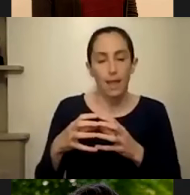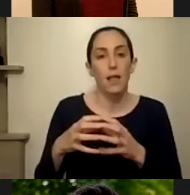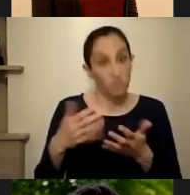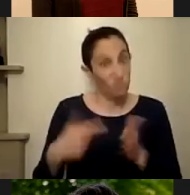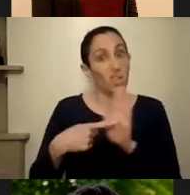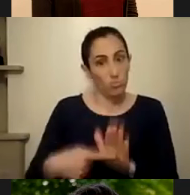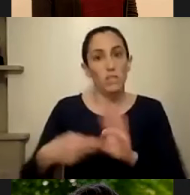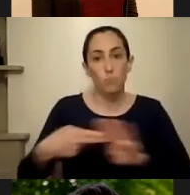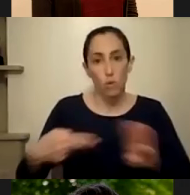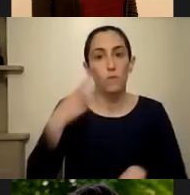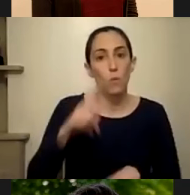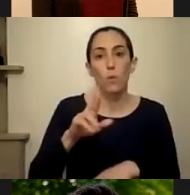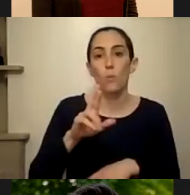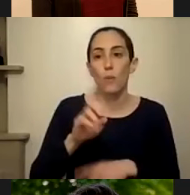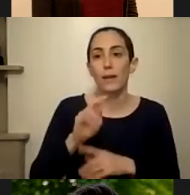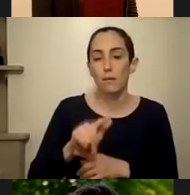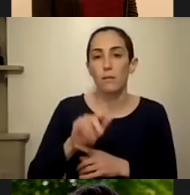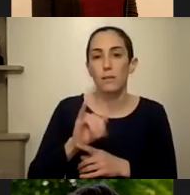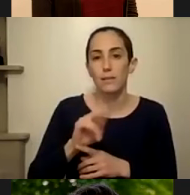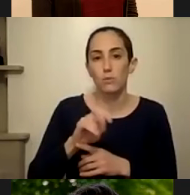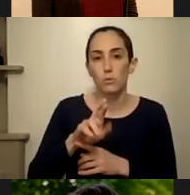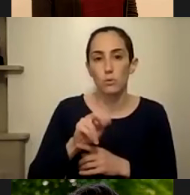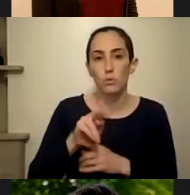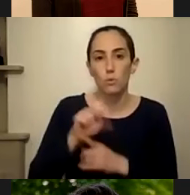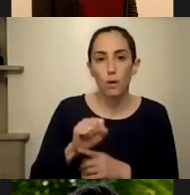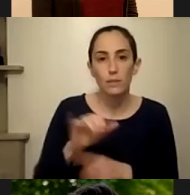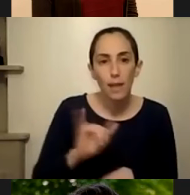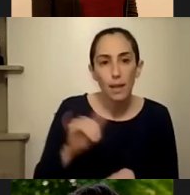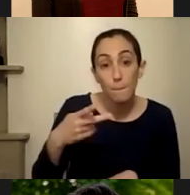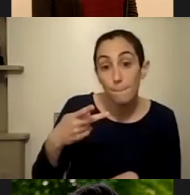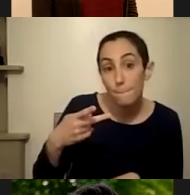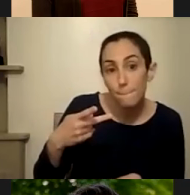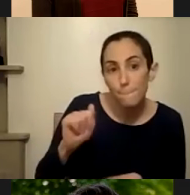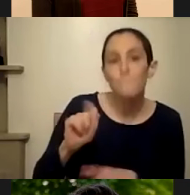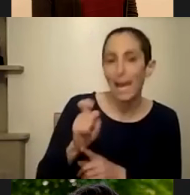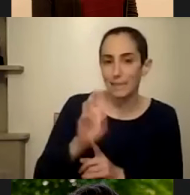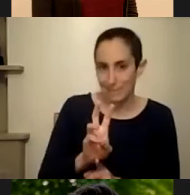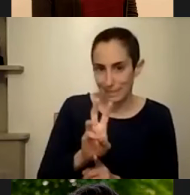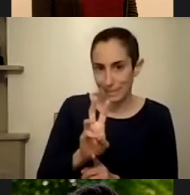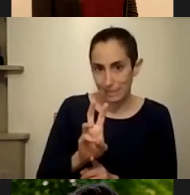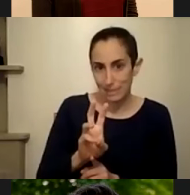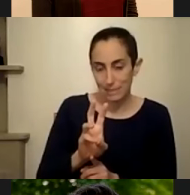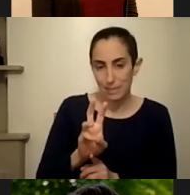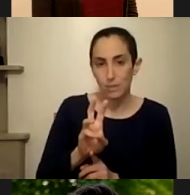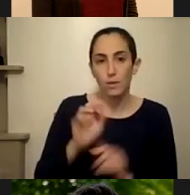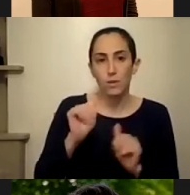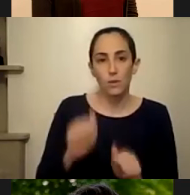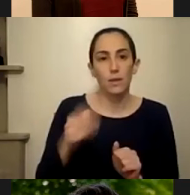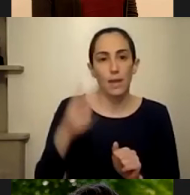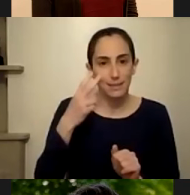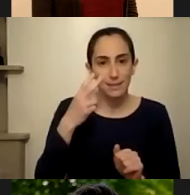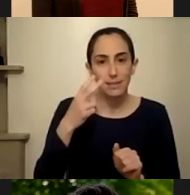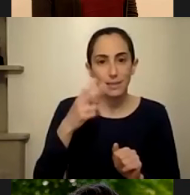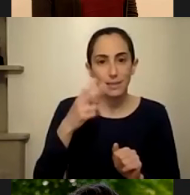such as PAC6. As you can see here, this is the EDU positive cell cycle reactive mural cells. They express PAC6